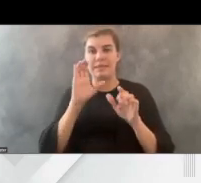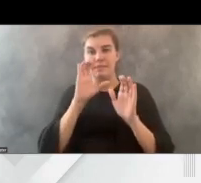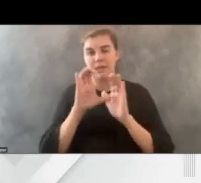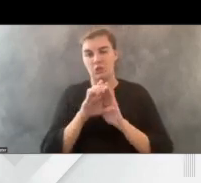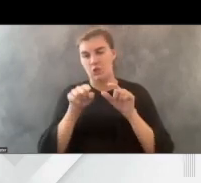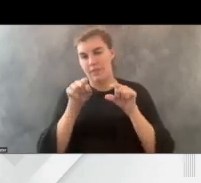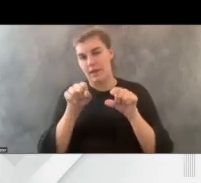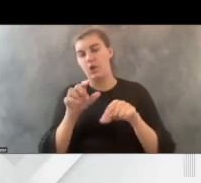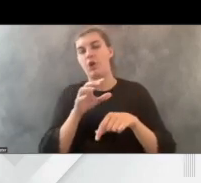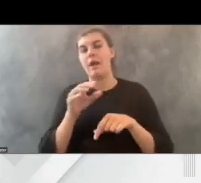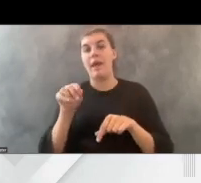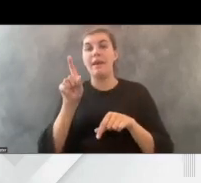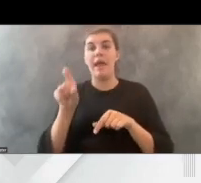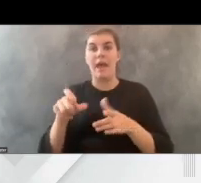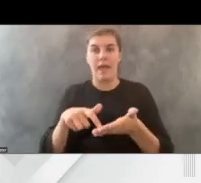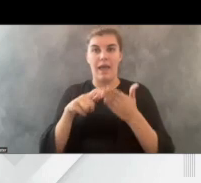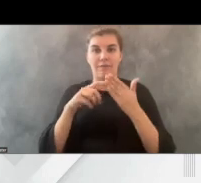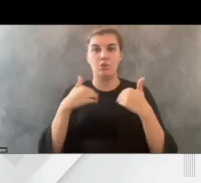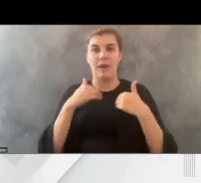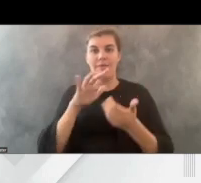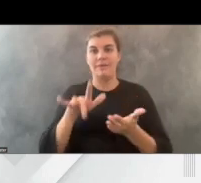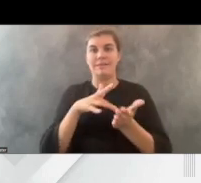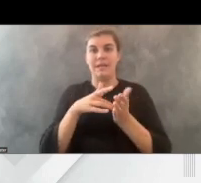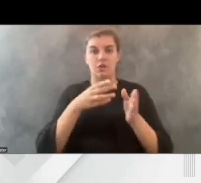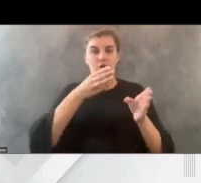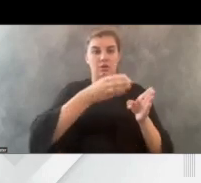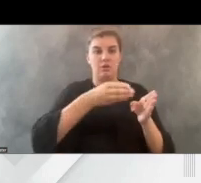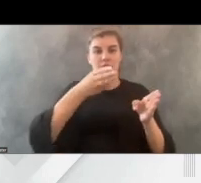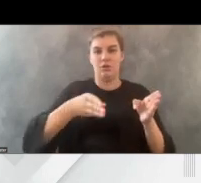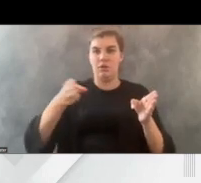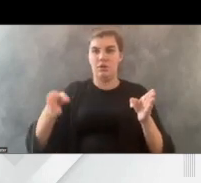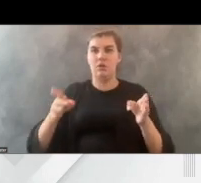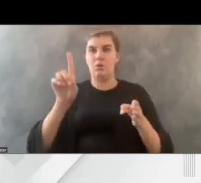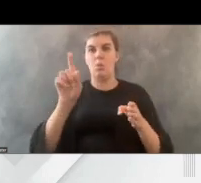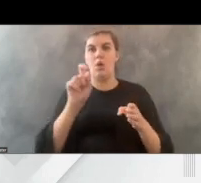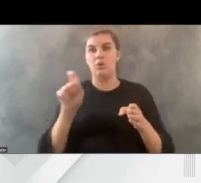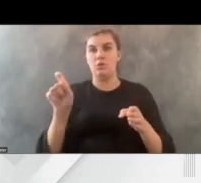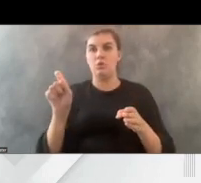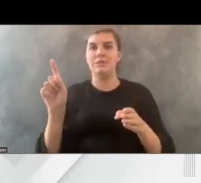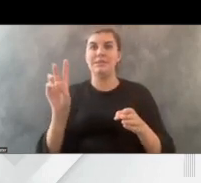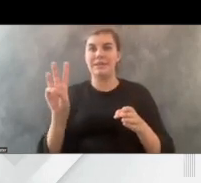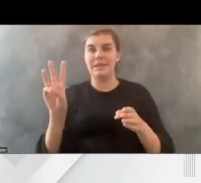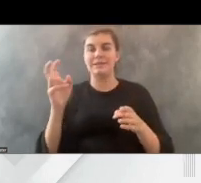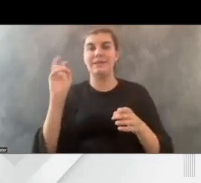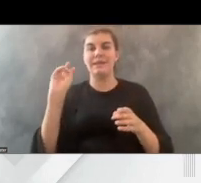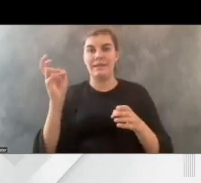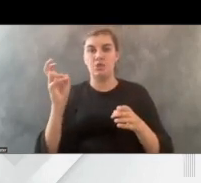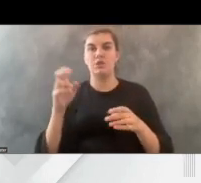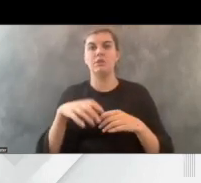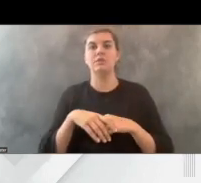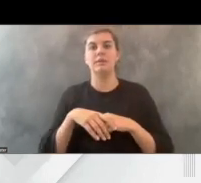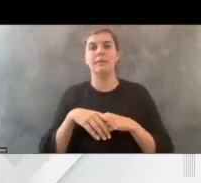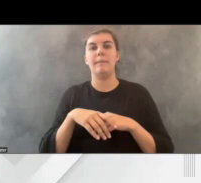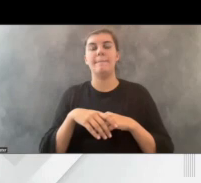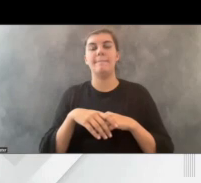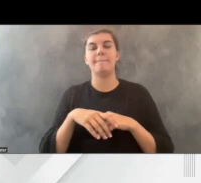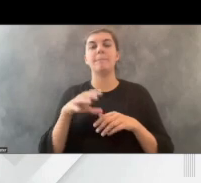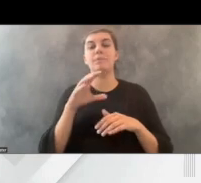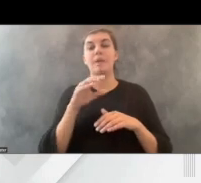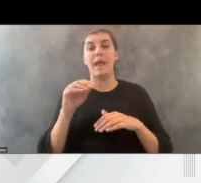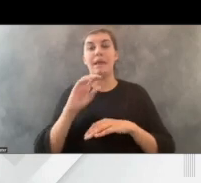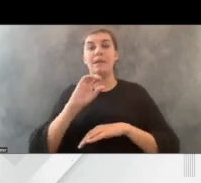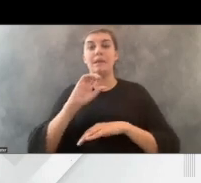8.3% running slope, the curb ramp run length must extend at least 15 feet and may have a slope greater